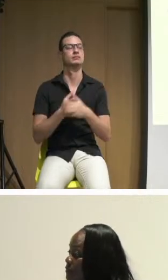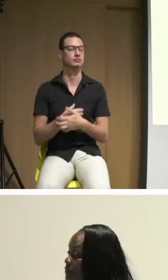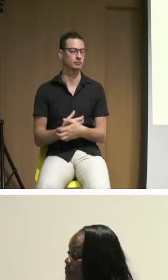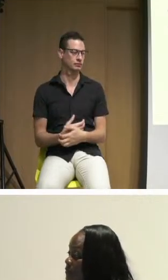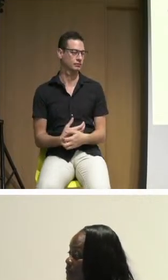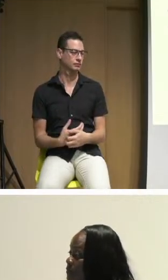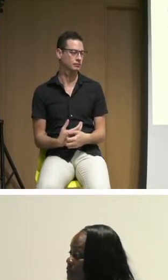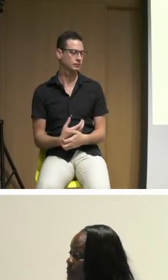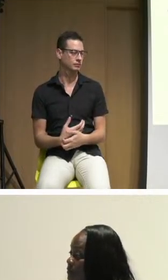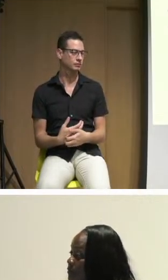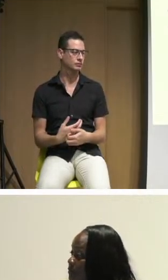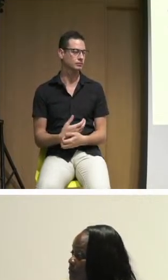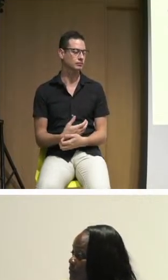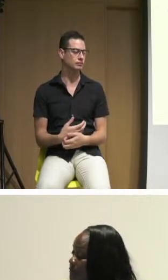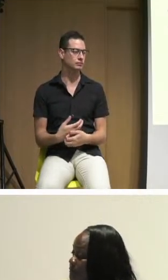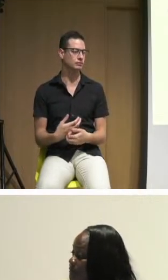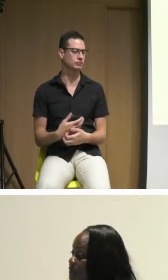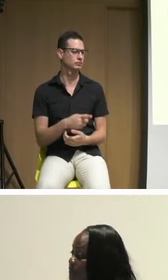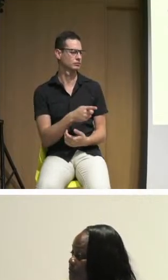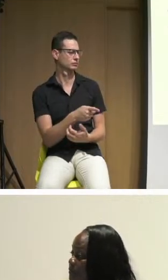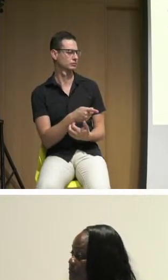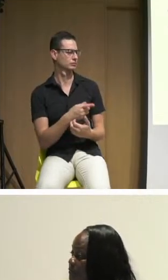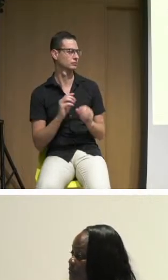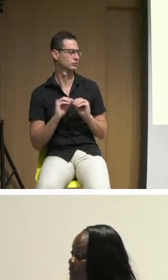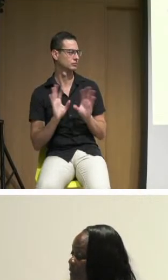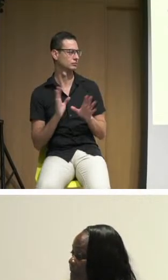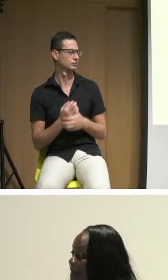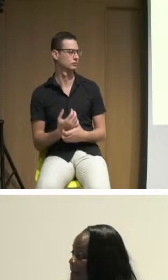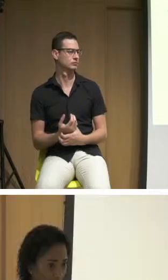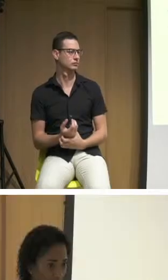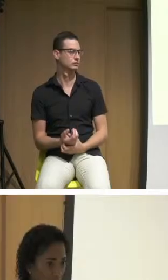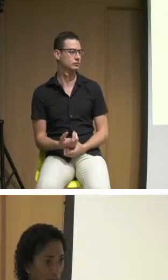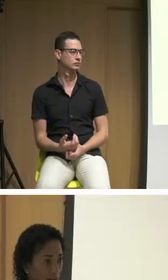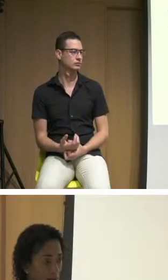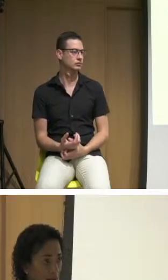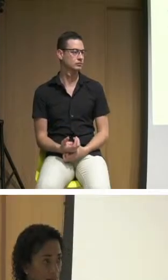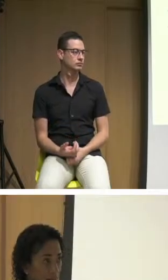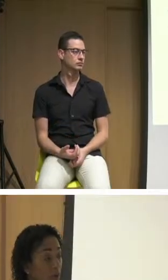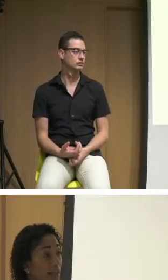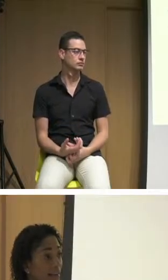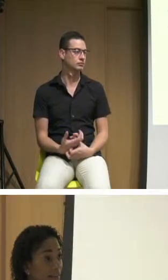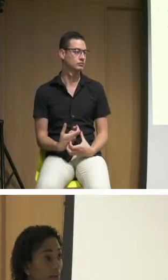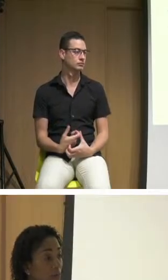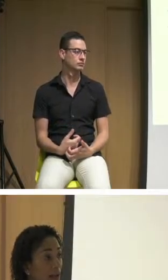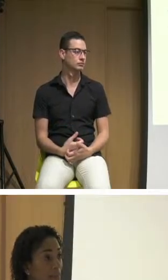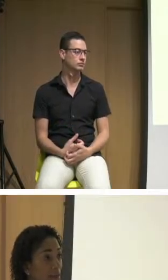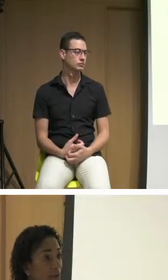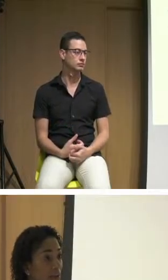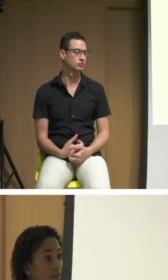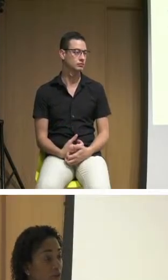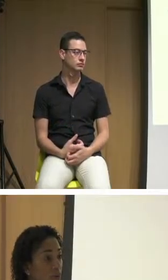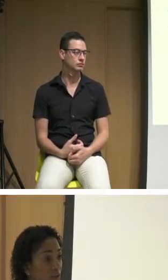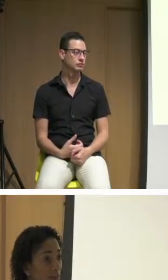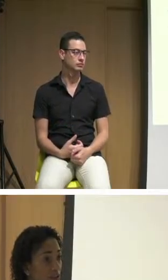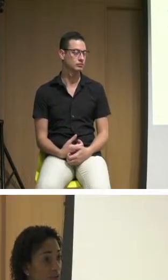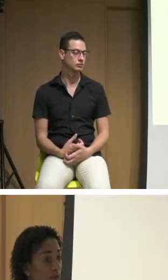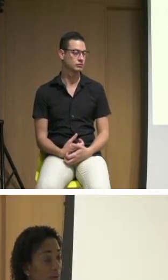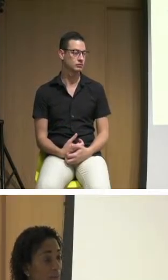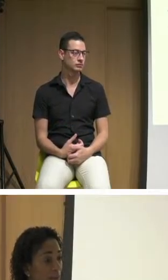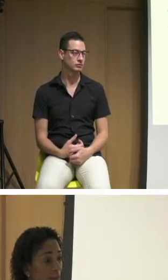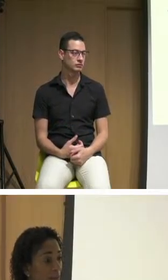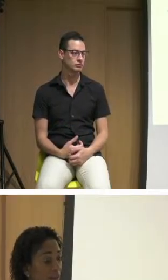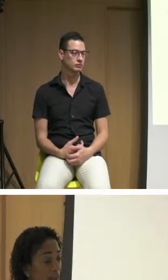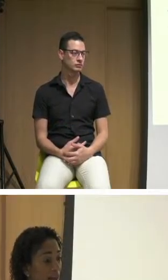So help me to understand your rationale. I appreciate, well, I guess what I'm hearing is you want to make